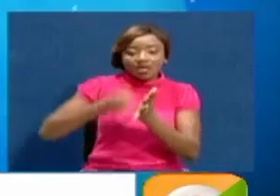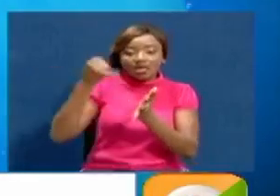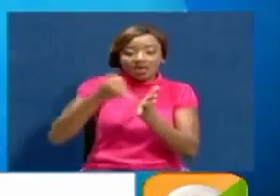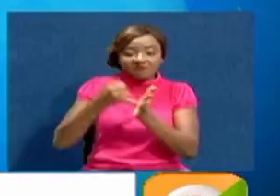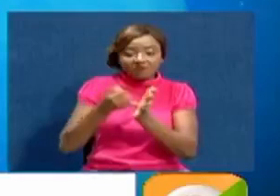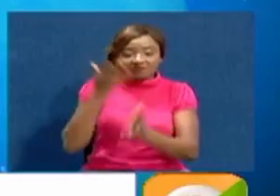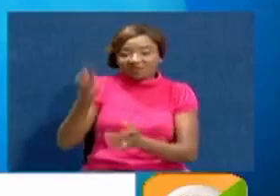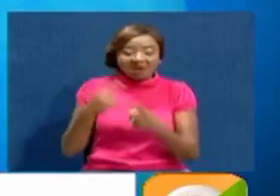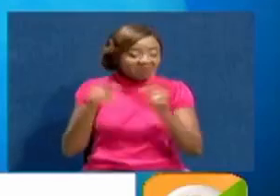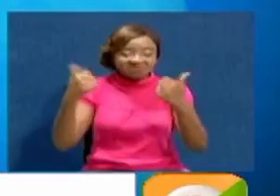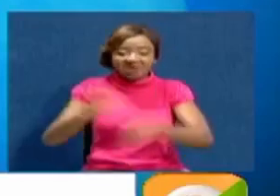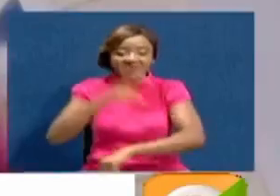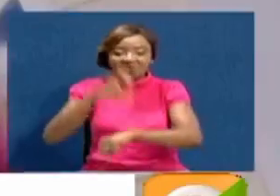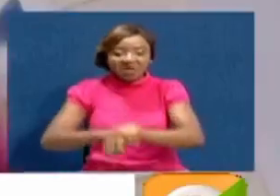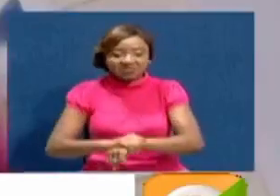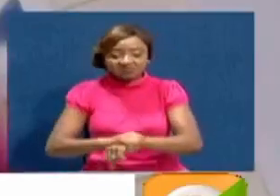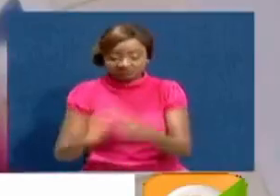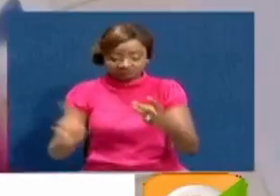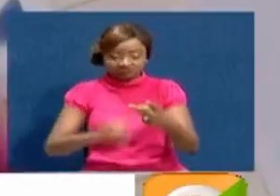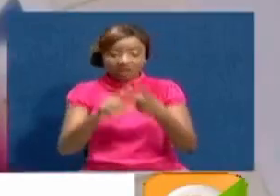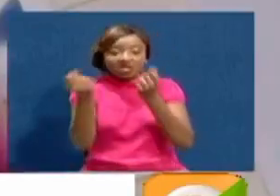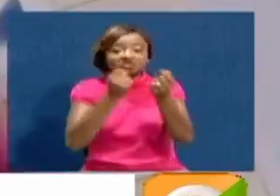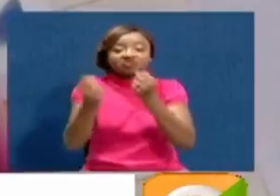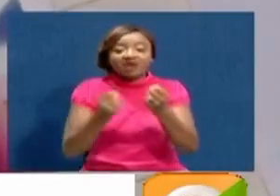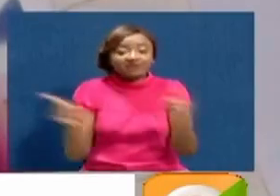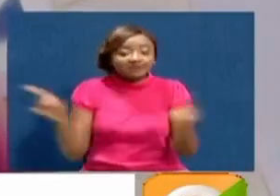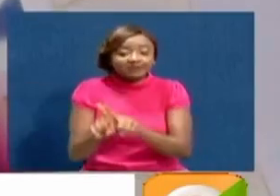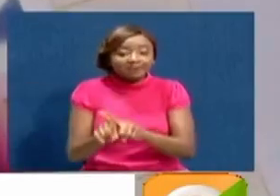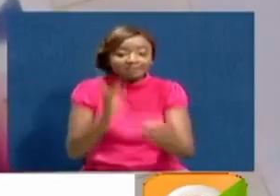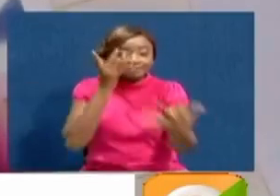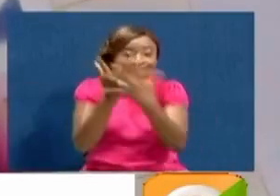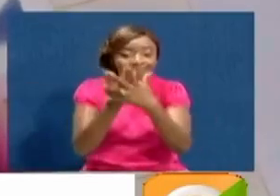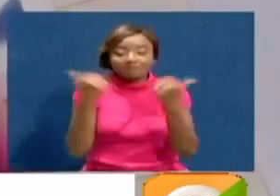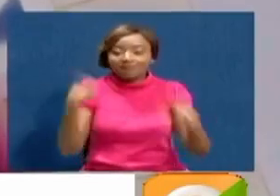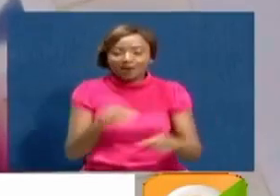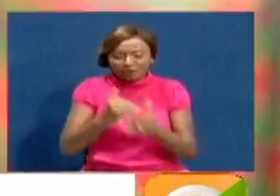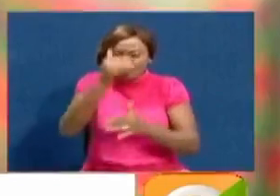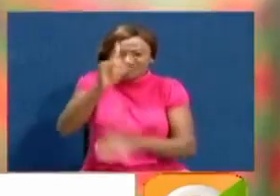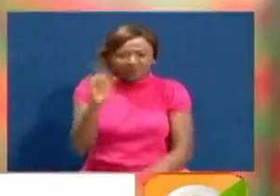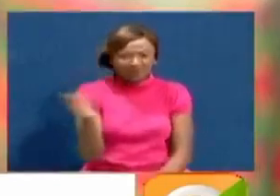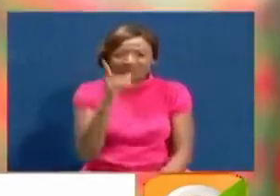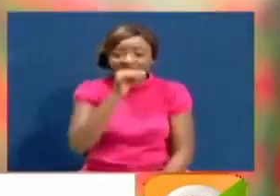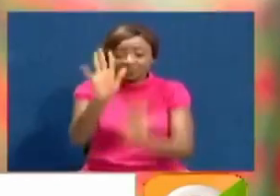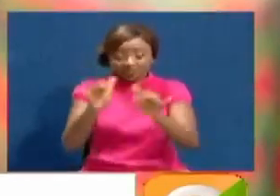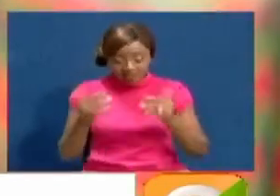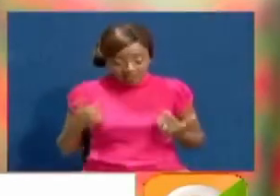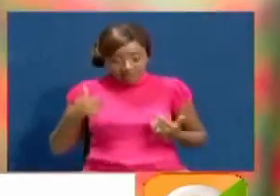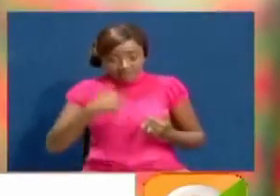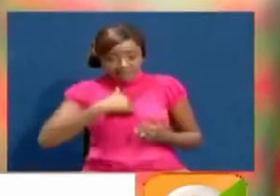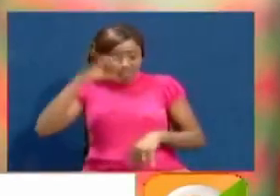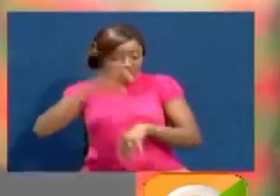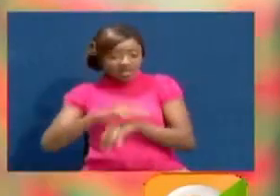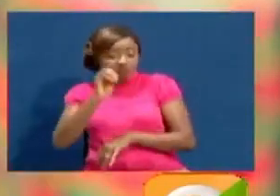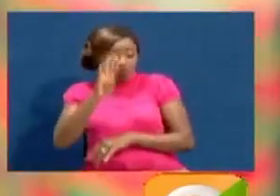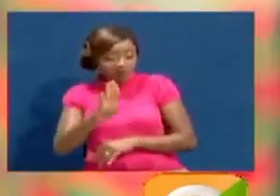in the accident, is yet to be nabbed, and the driver prosecuted over the same more than a month after the accident. Mimi sikupewa OB,